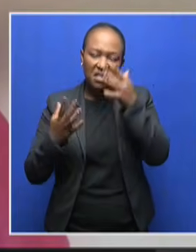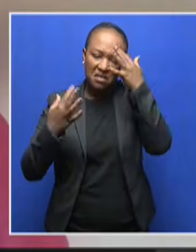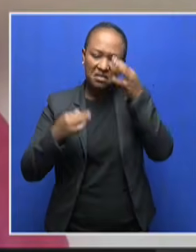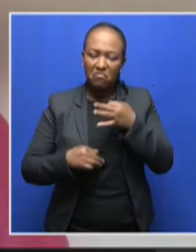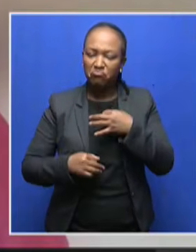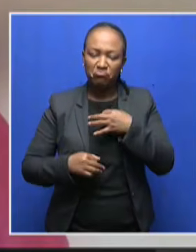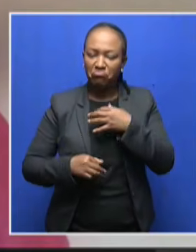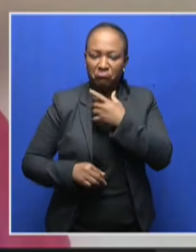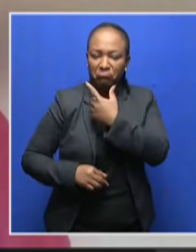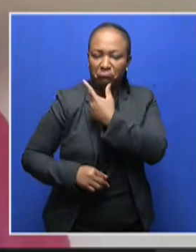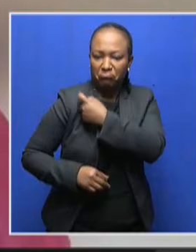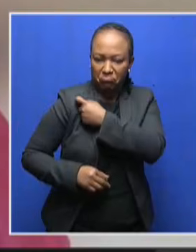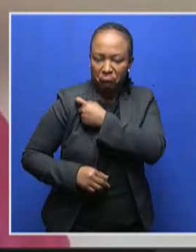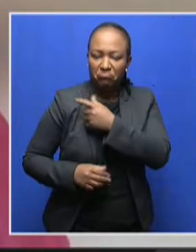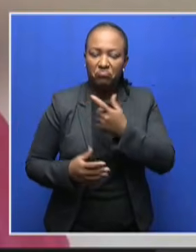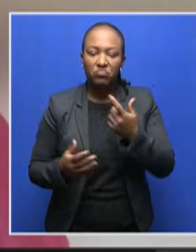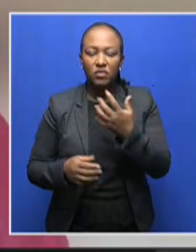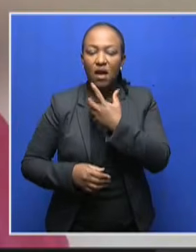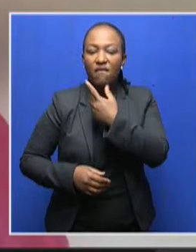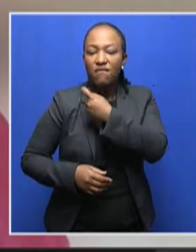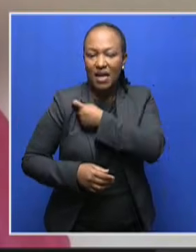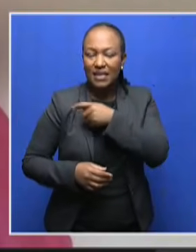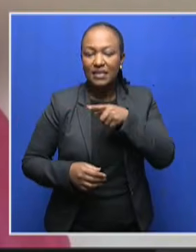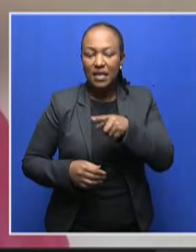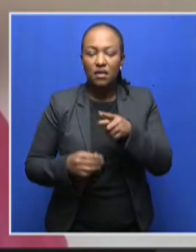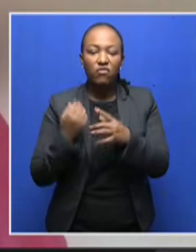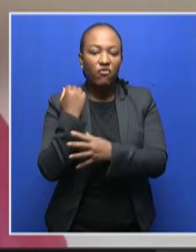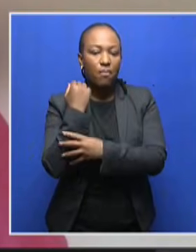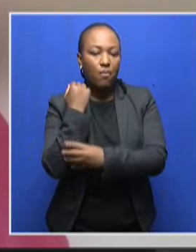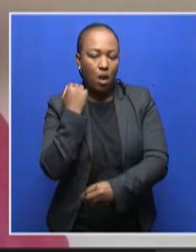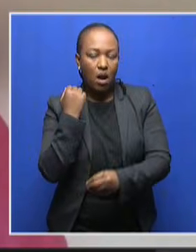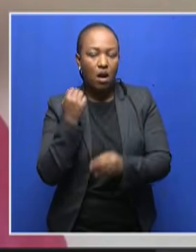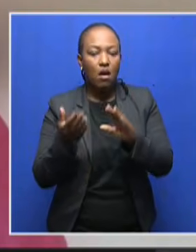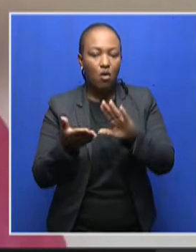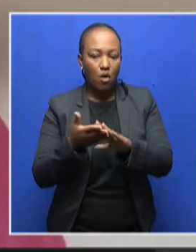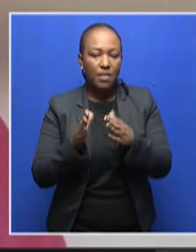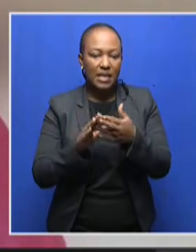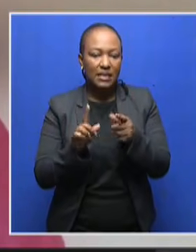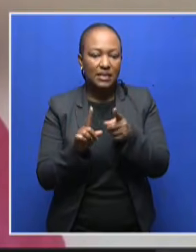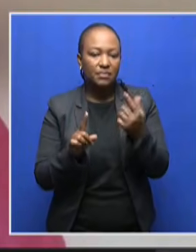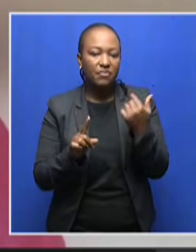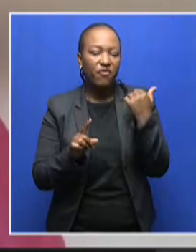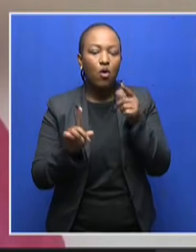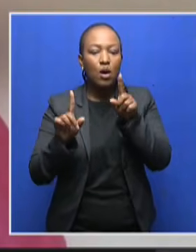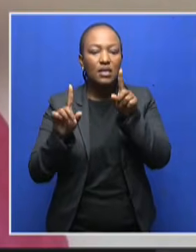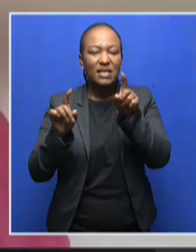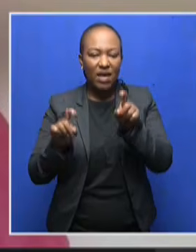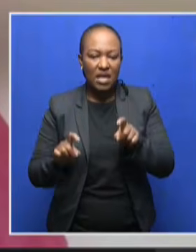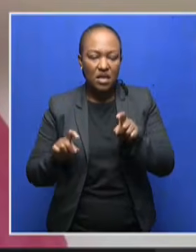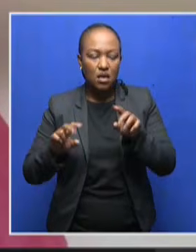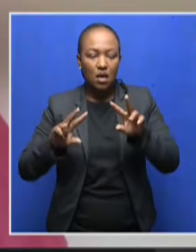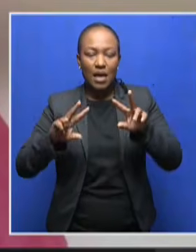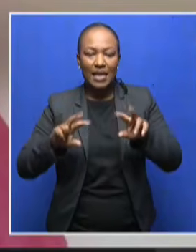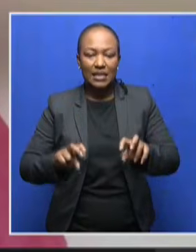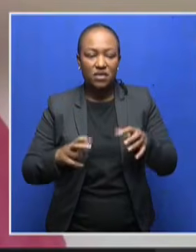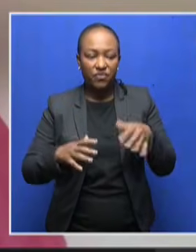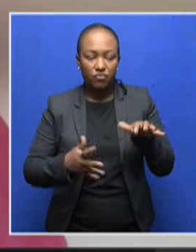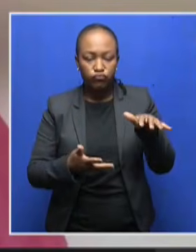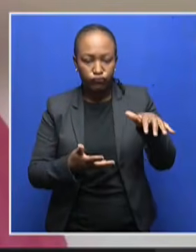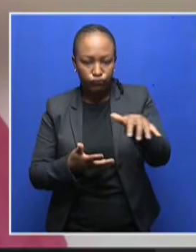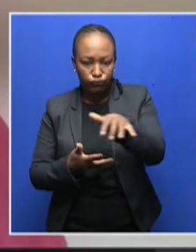that vaccine uptake is only a problem in poor communities. There was a survey, the South African Demographic and Health Survey, that showed